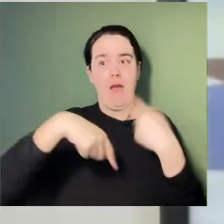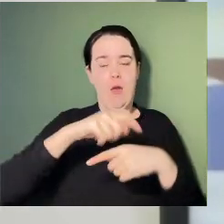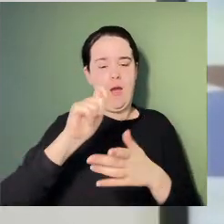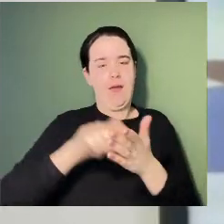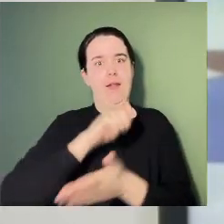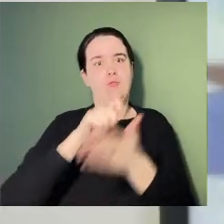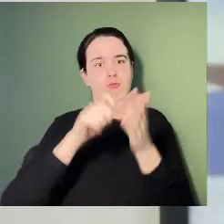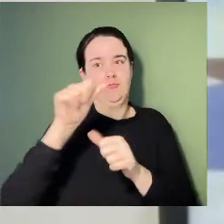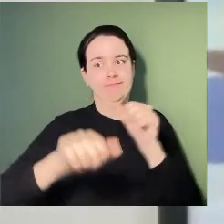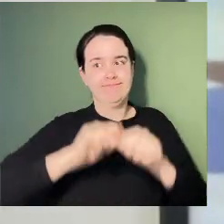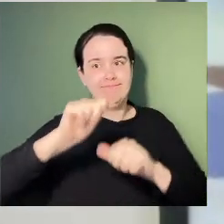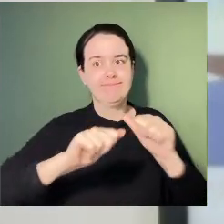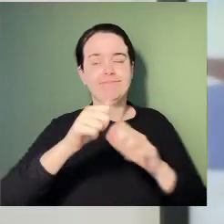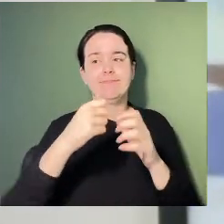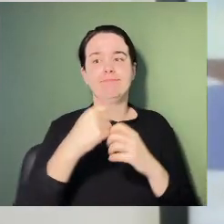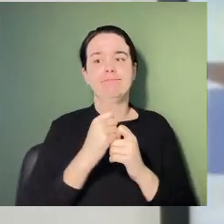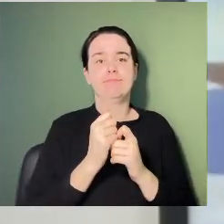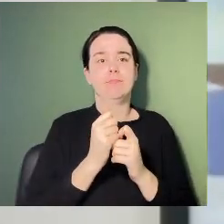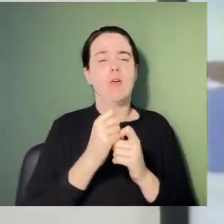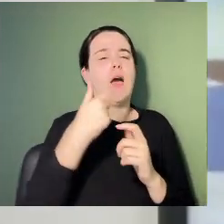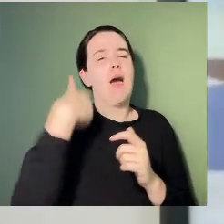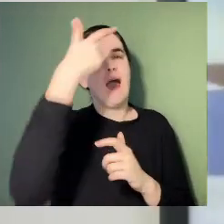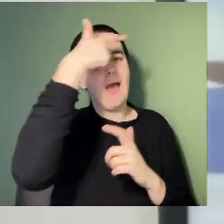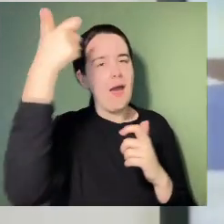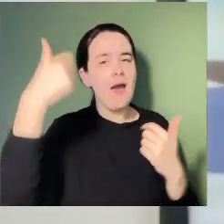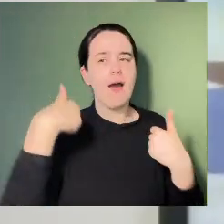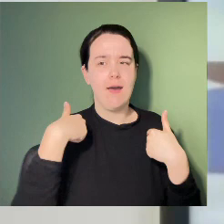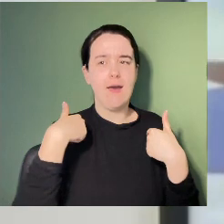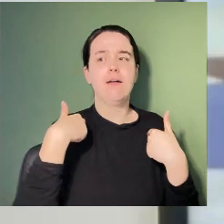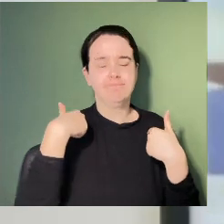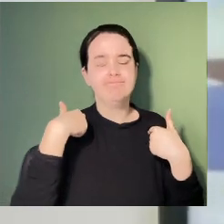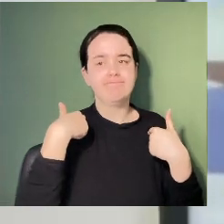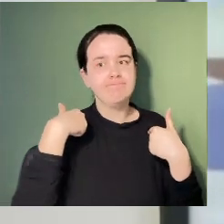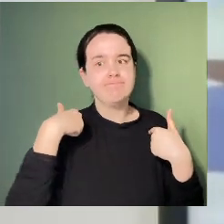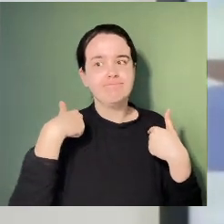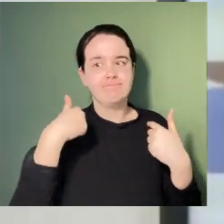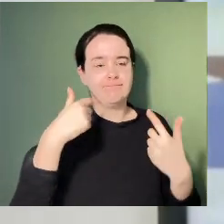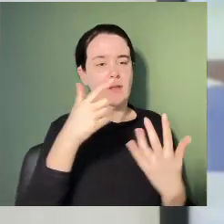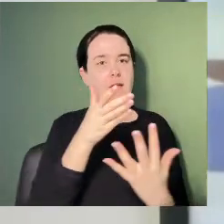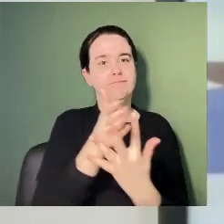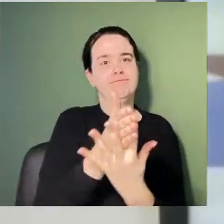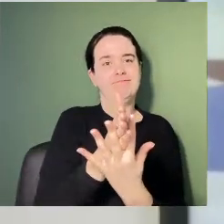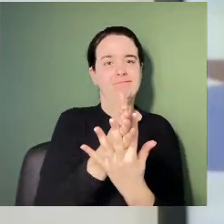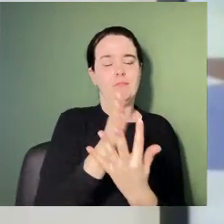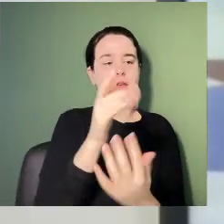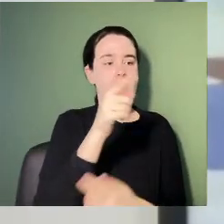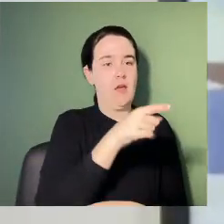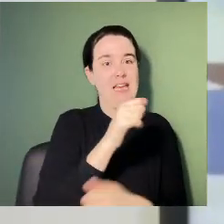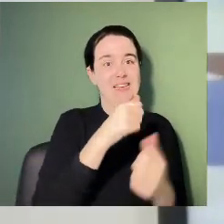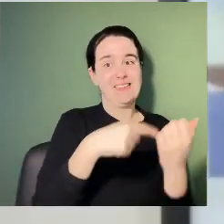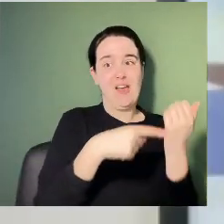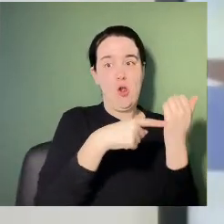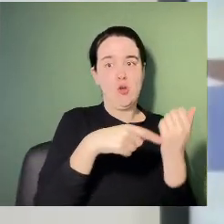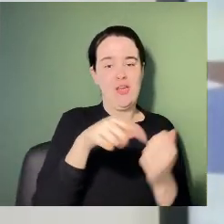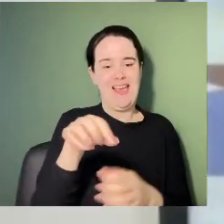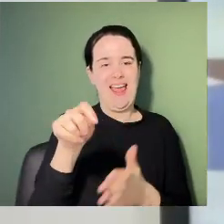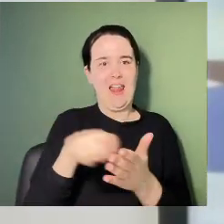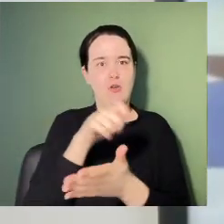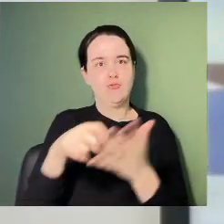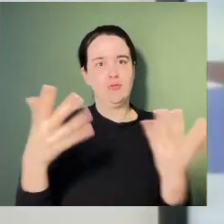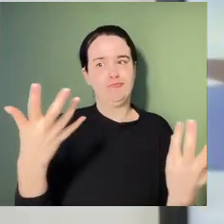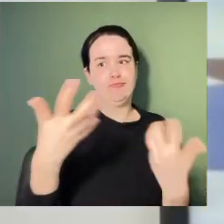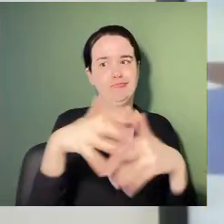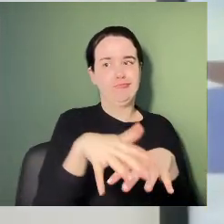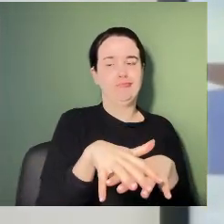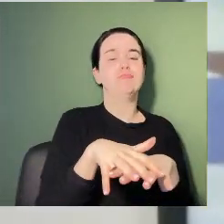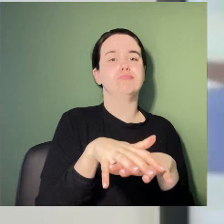as democratic elections taking place that we understand the interplay between these two things. And for